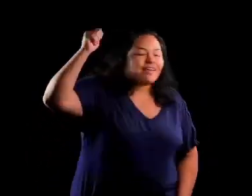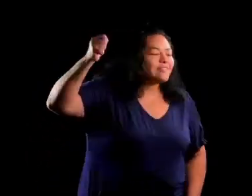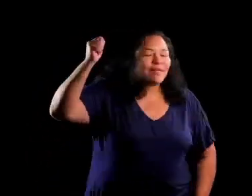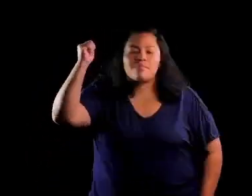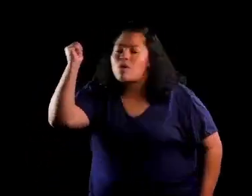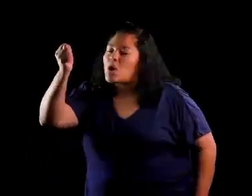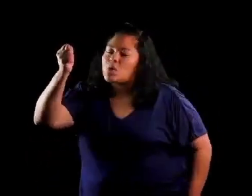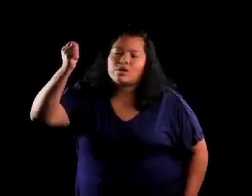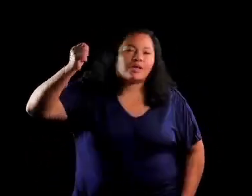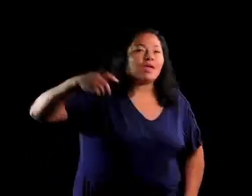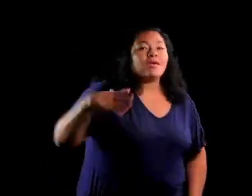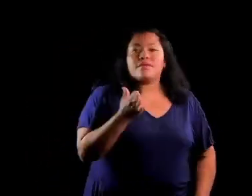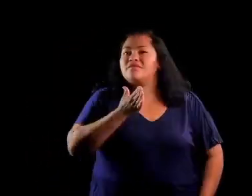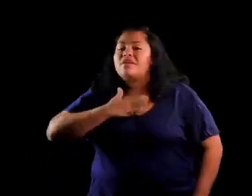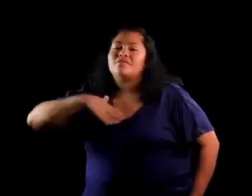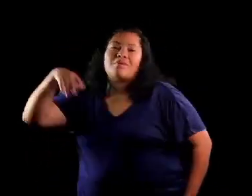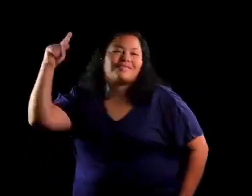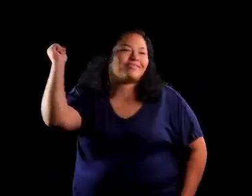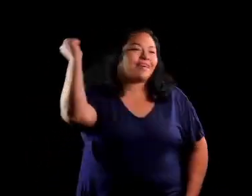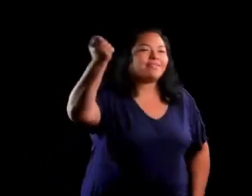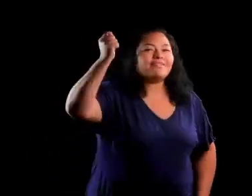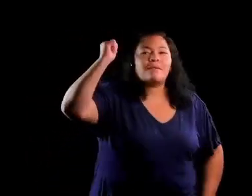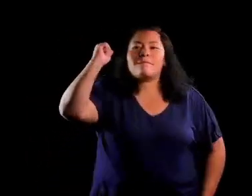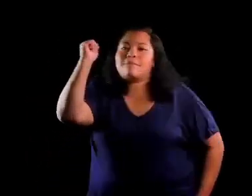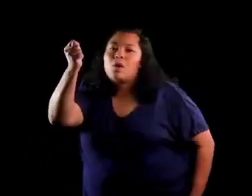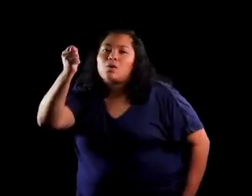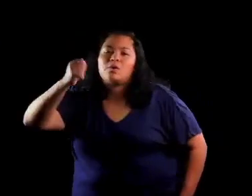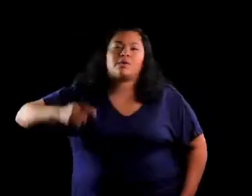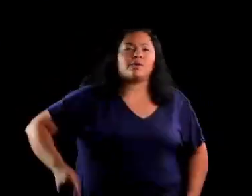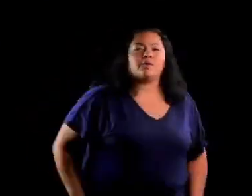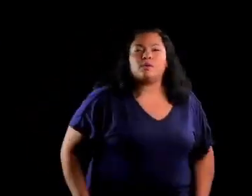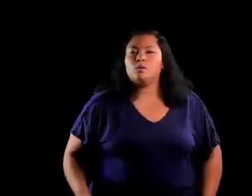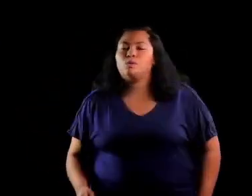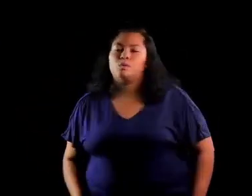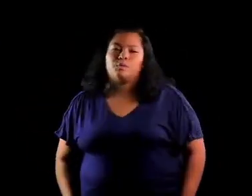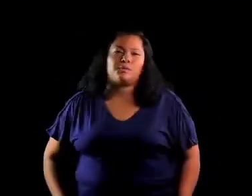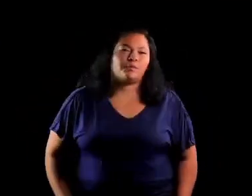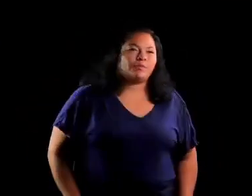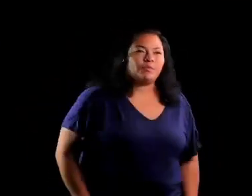my testimony. This is my testimony.